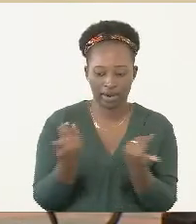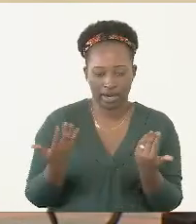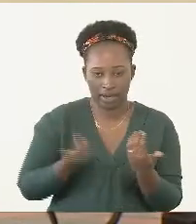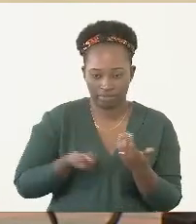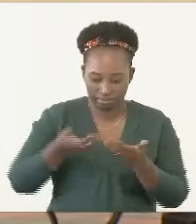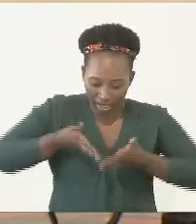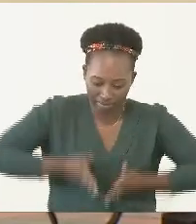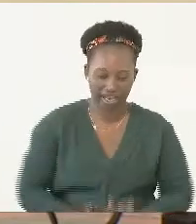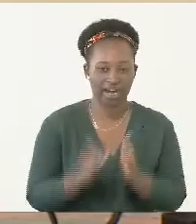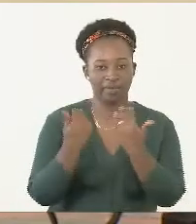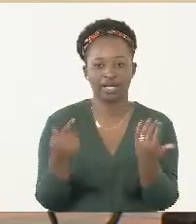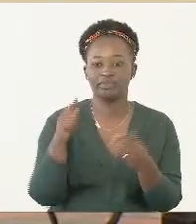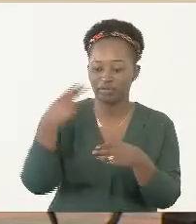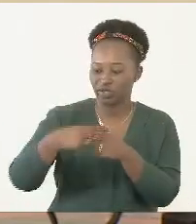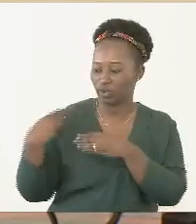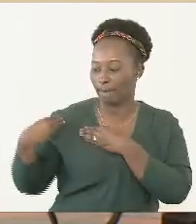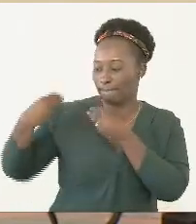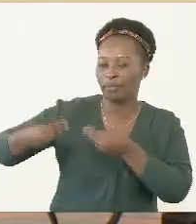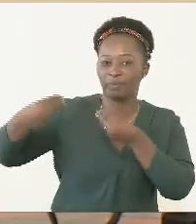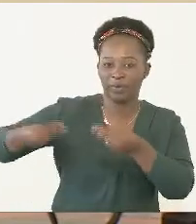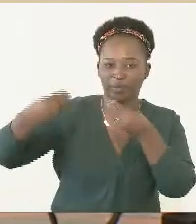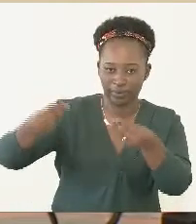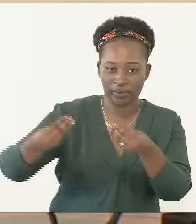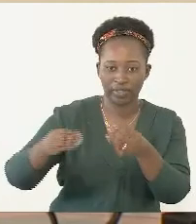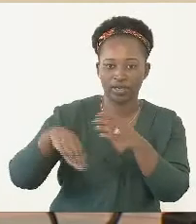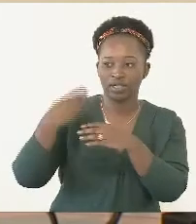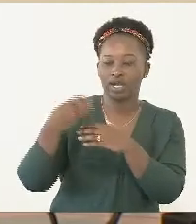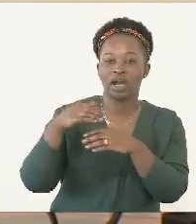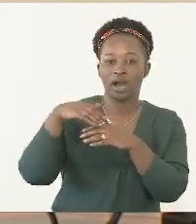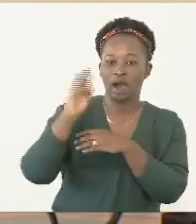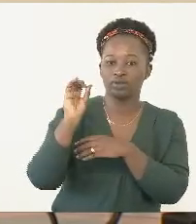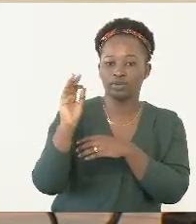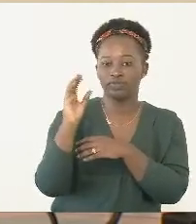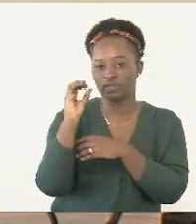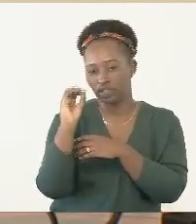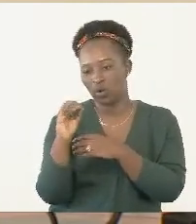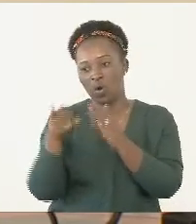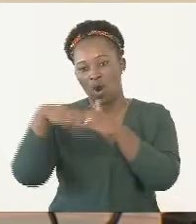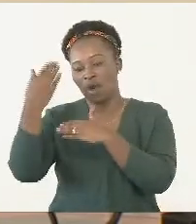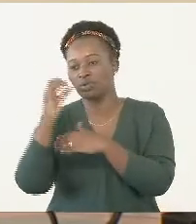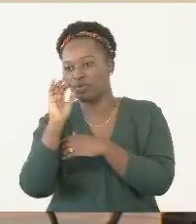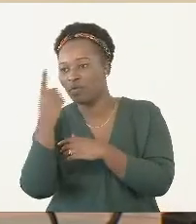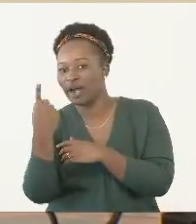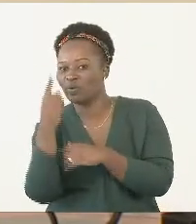what we mean in terms of generations. Give this out of 0, then this also gives out of 1 to make 2.